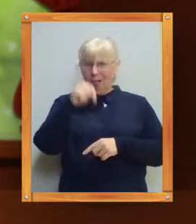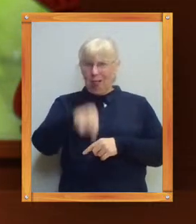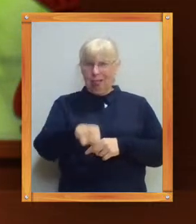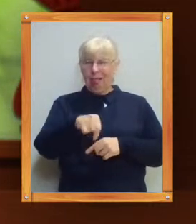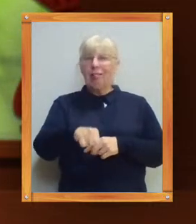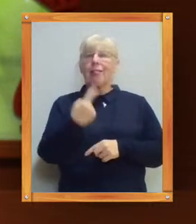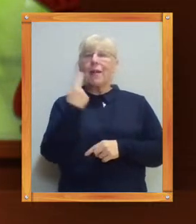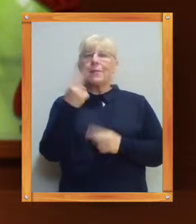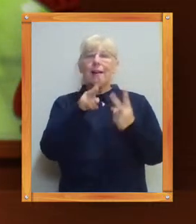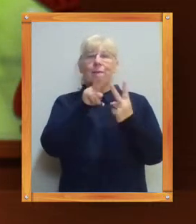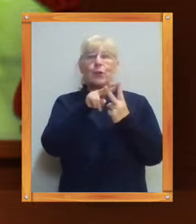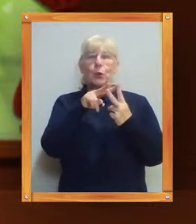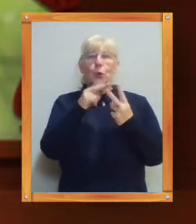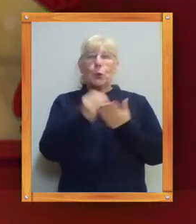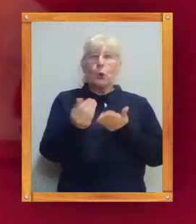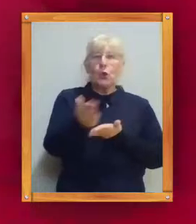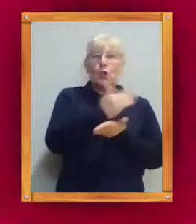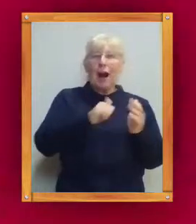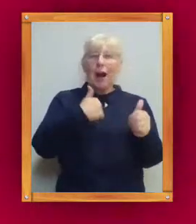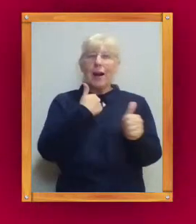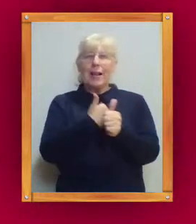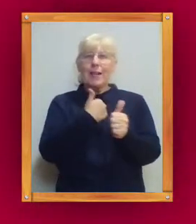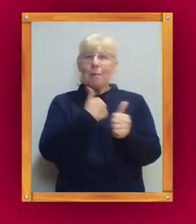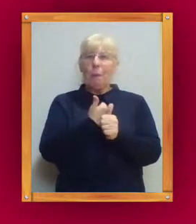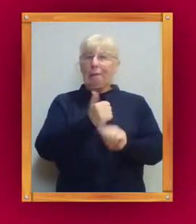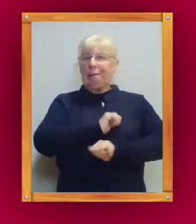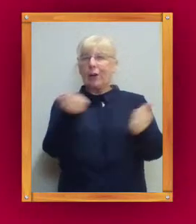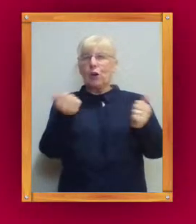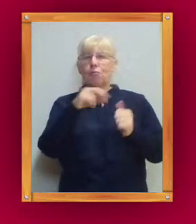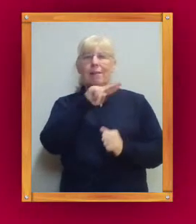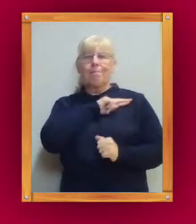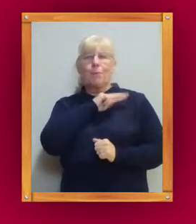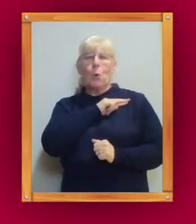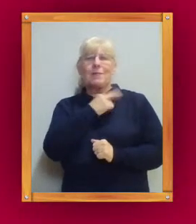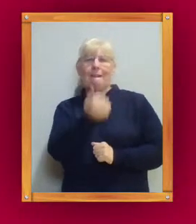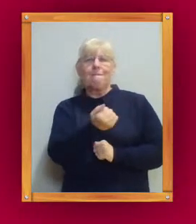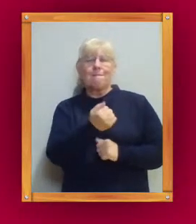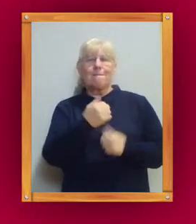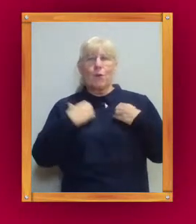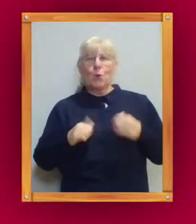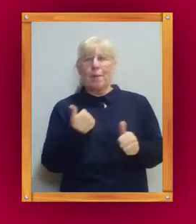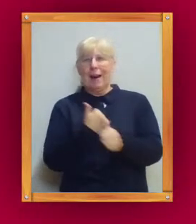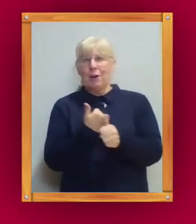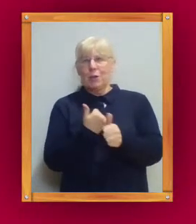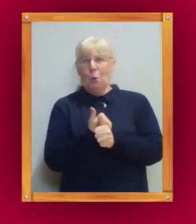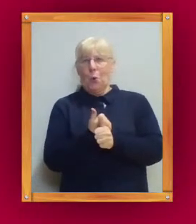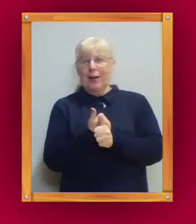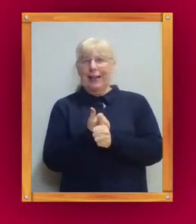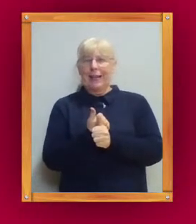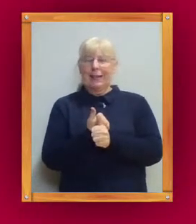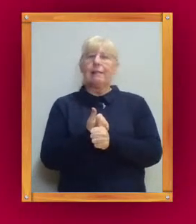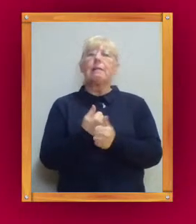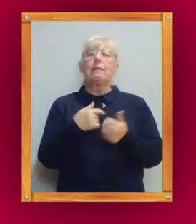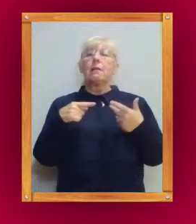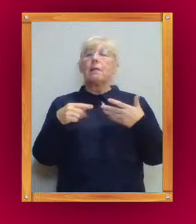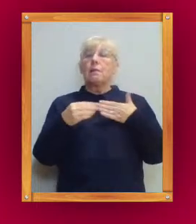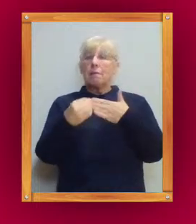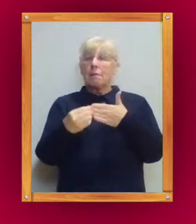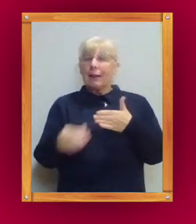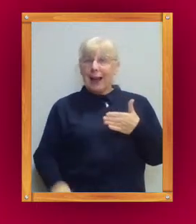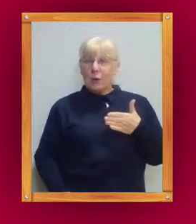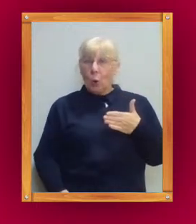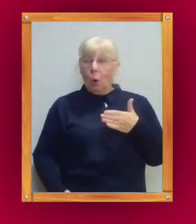I want you to take a look at these two great causes the Mayor is supporting through his year in office here: Guide Dogs and the Air Ambulance Northern Ireland